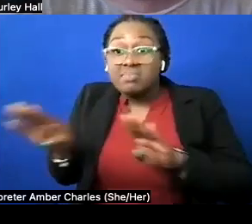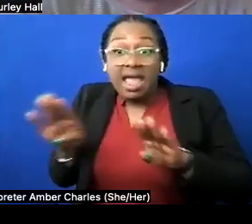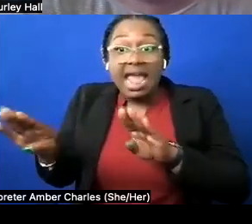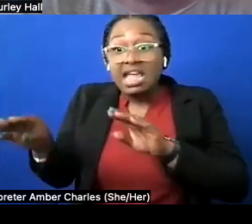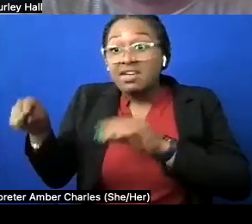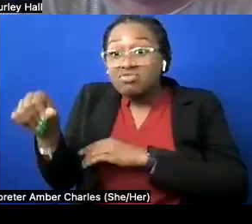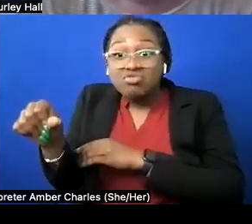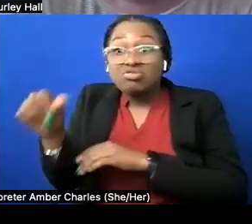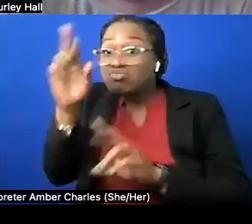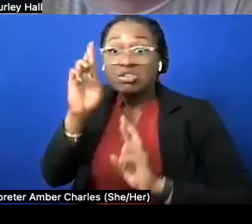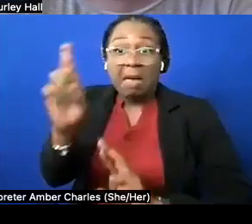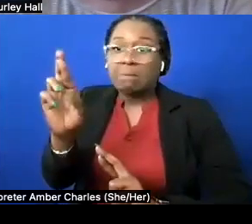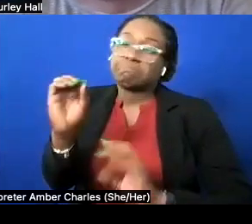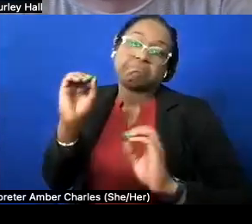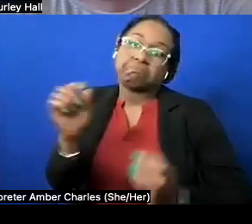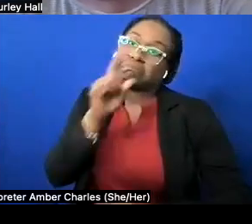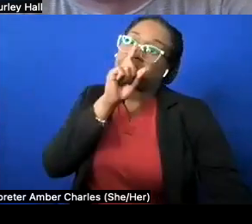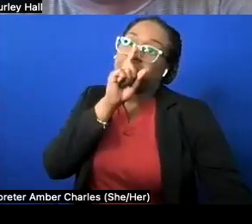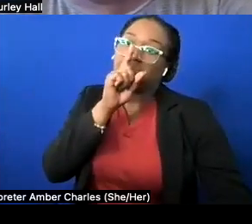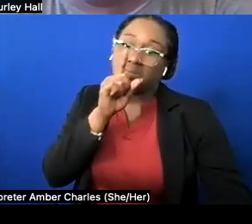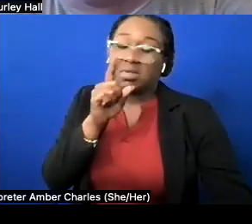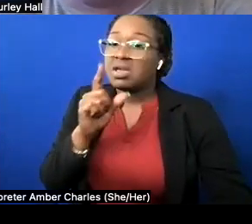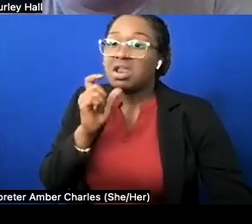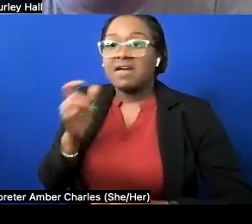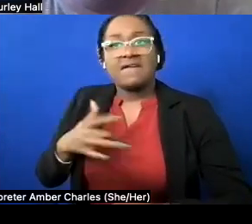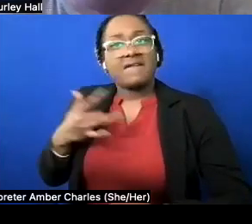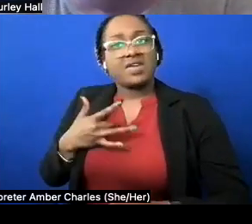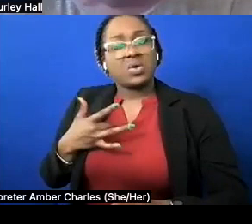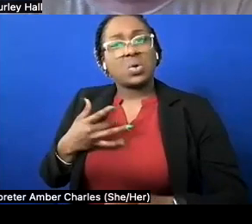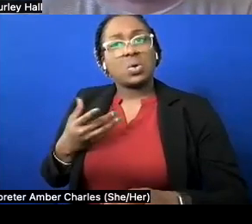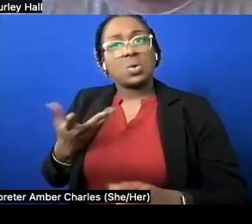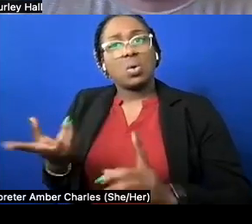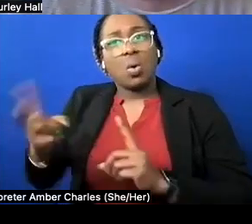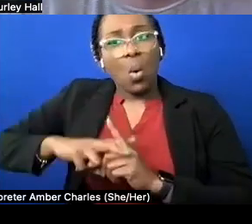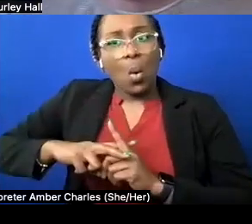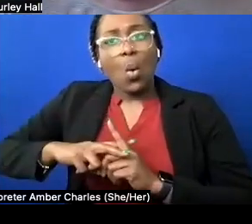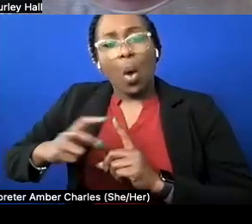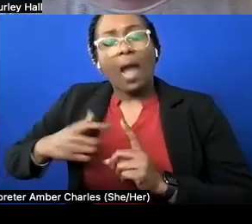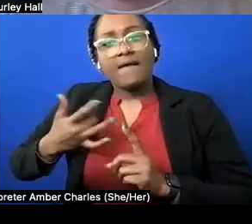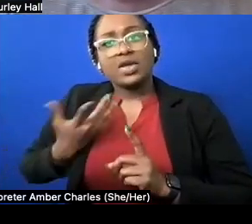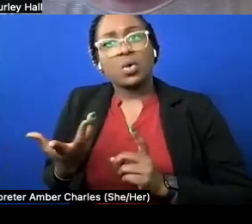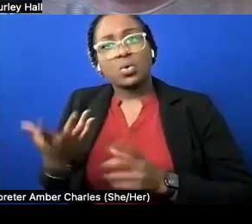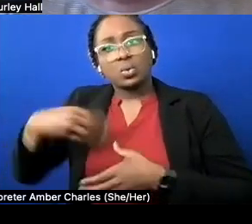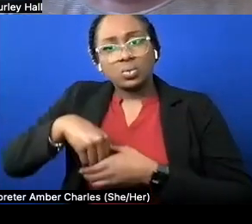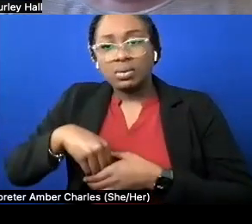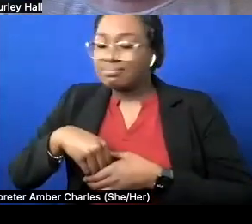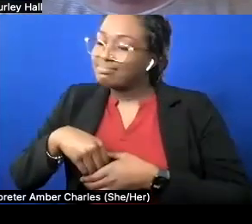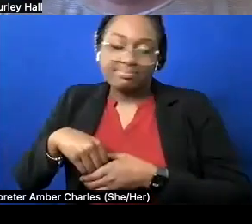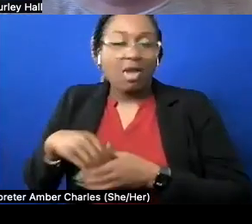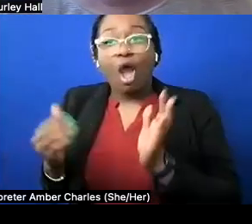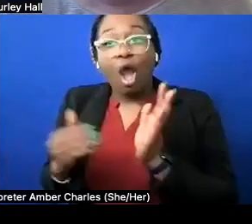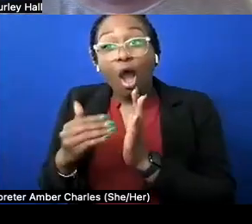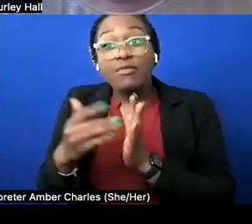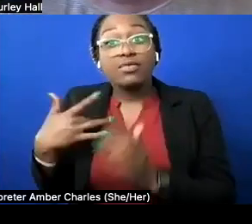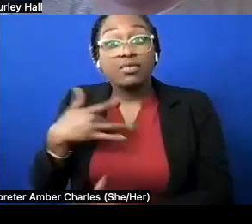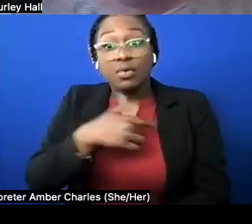us respect, give us, you know, enable us to feel a sense of belonging. You know, so often we are